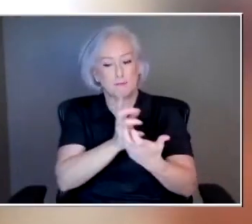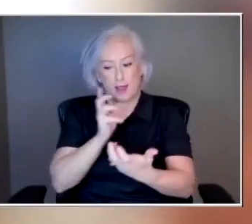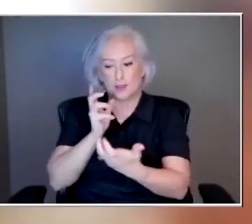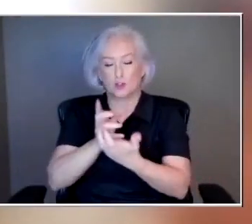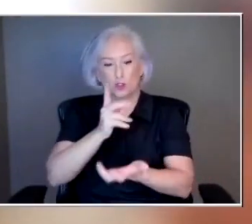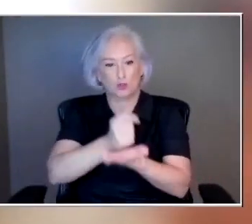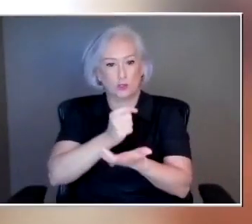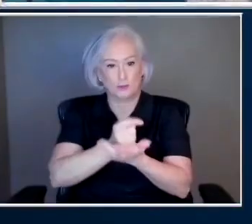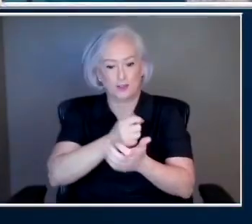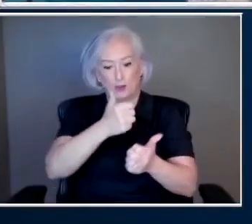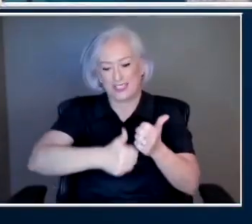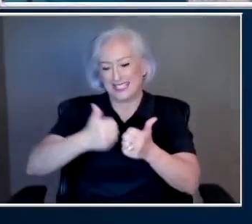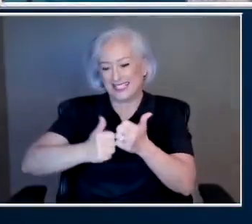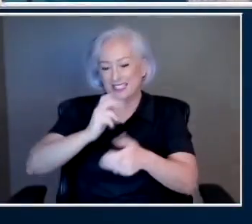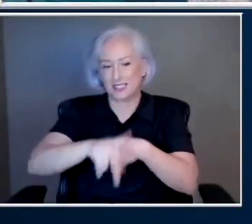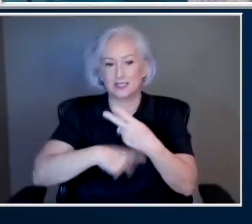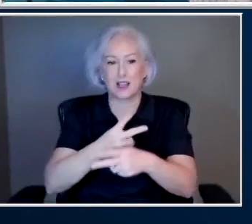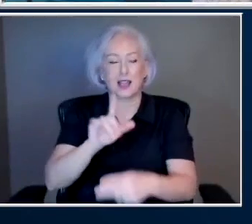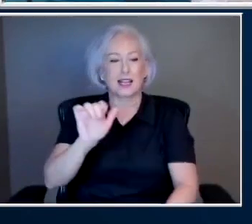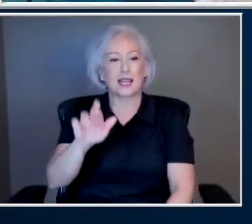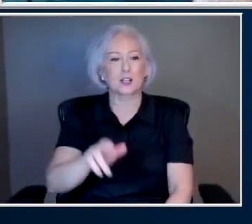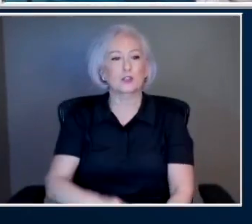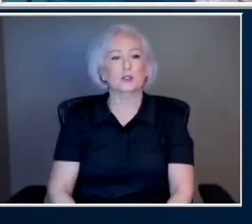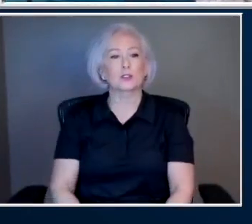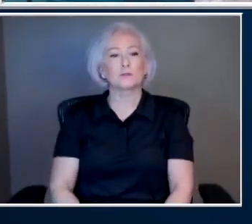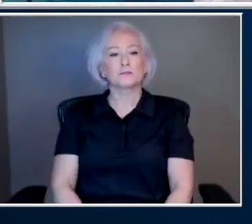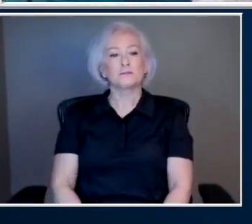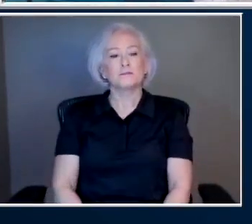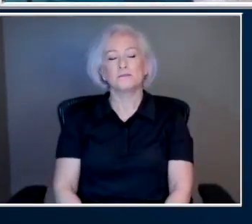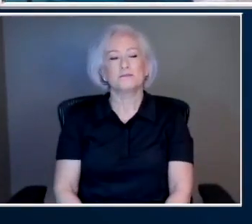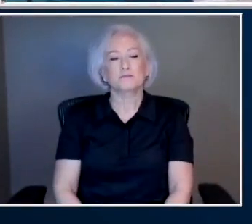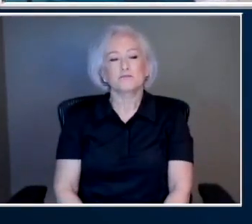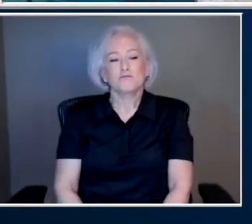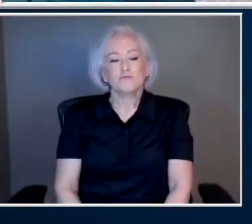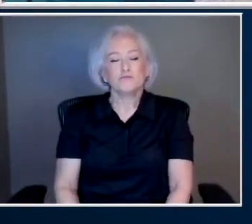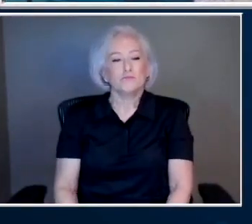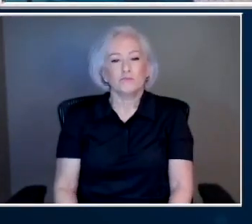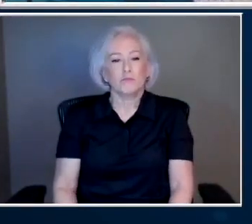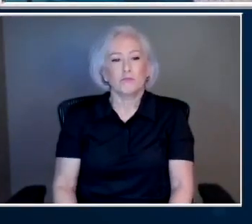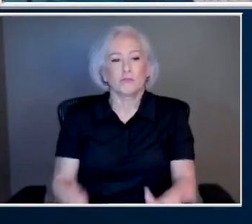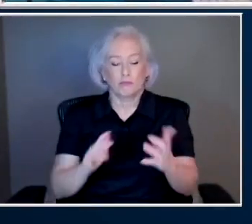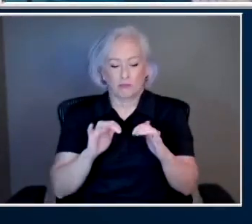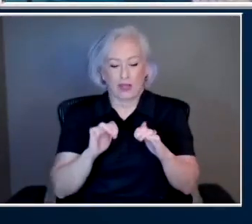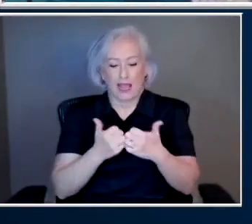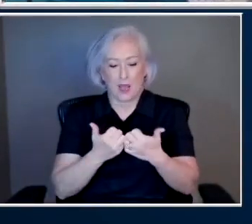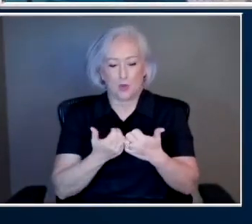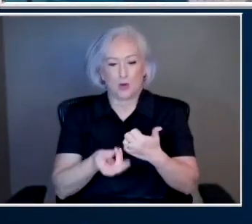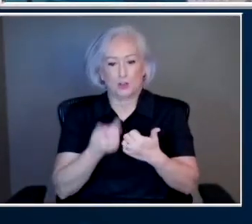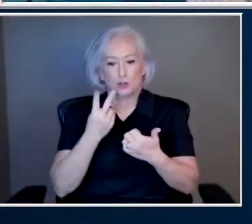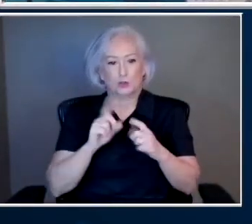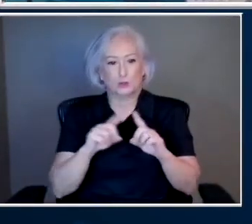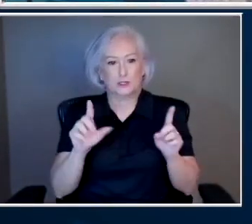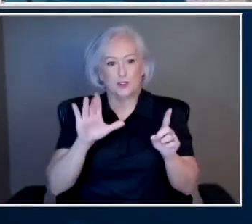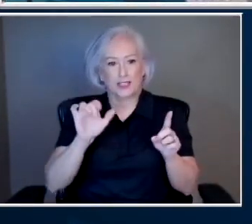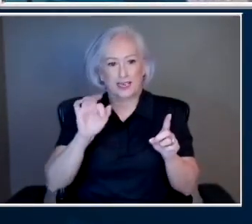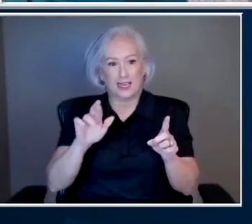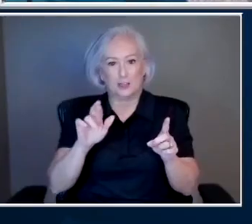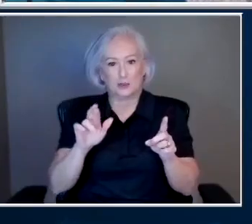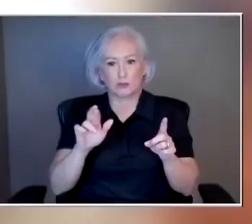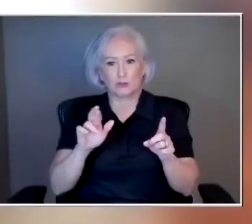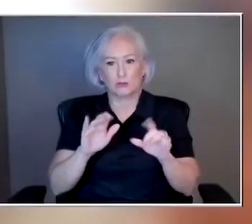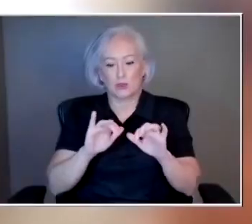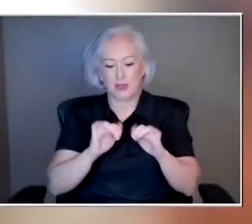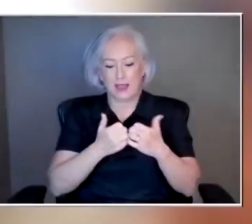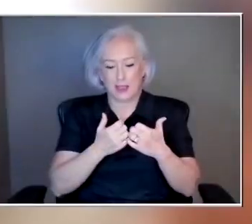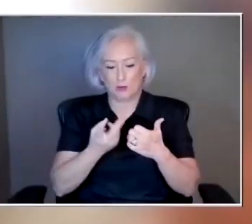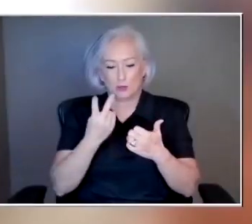cancer. And so in what ways were these 2 different cancers different? So the